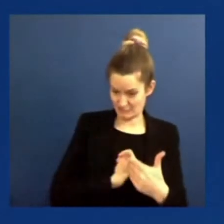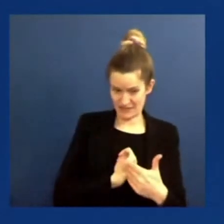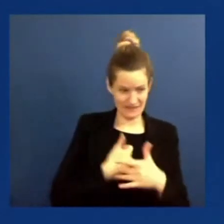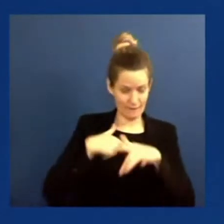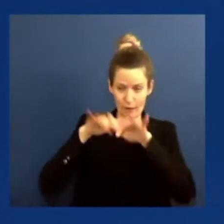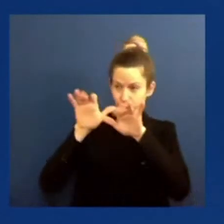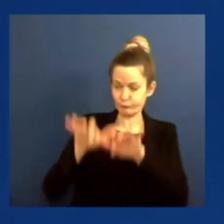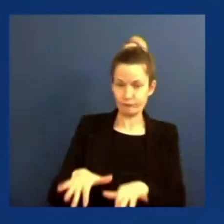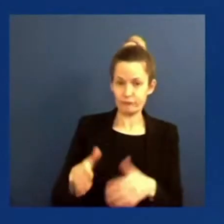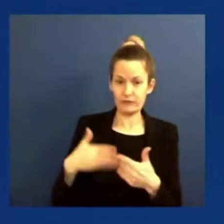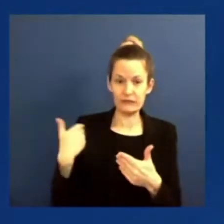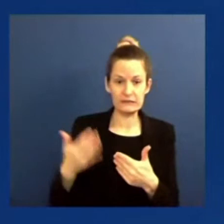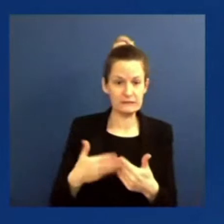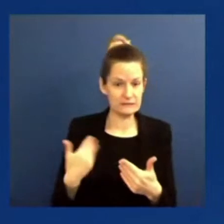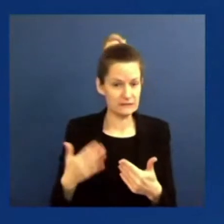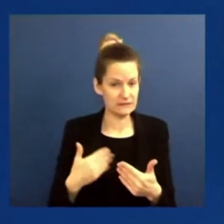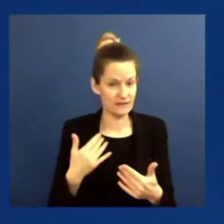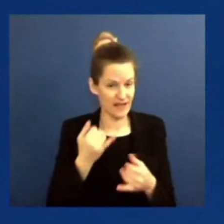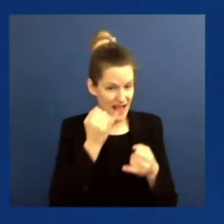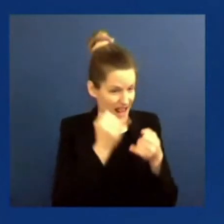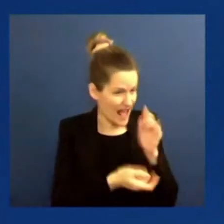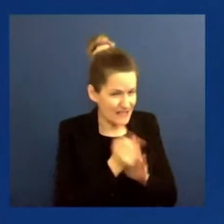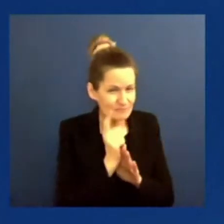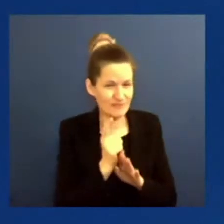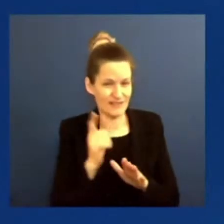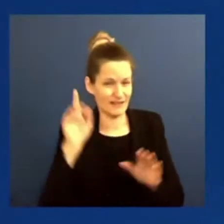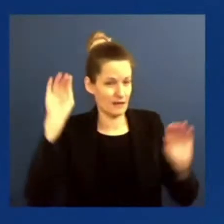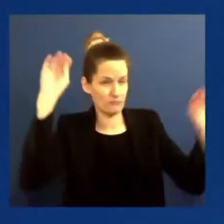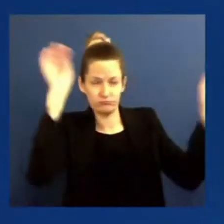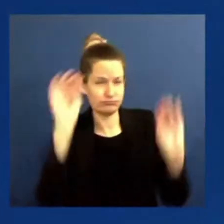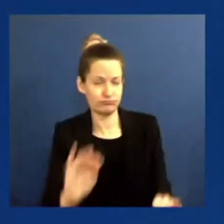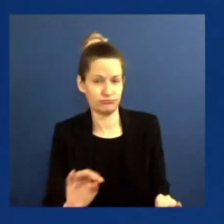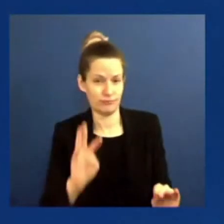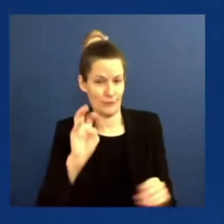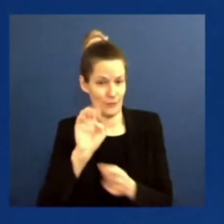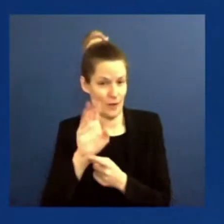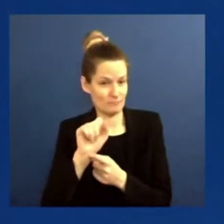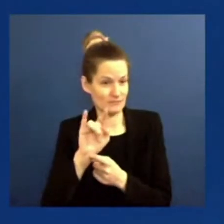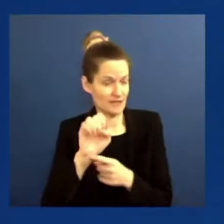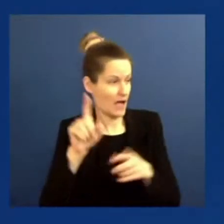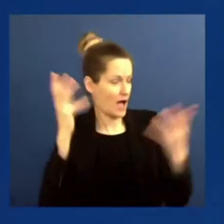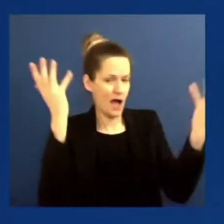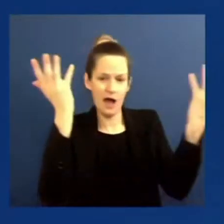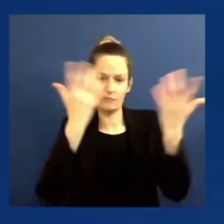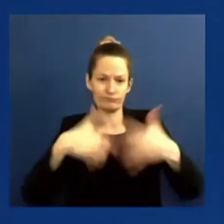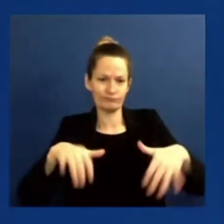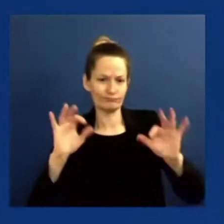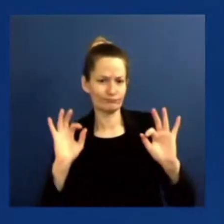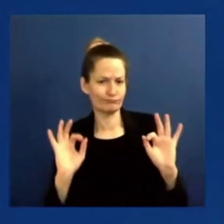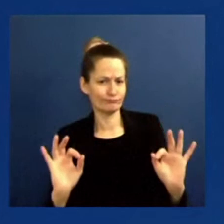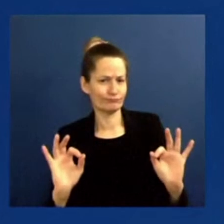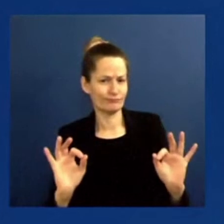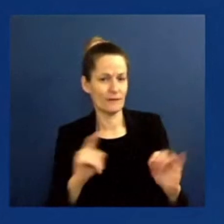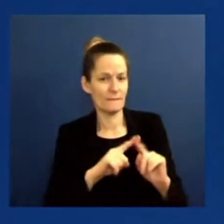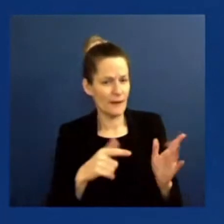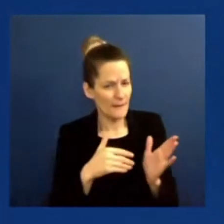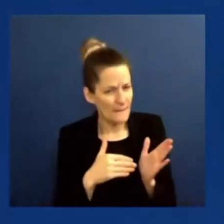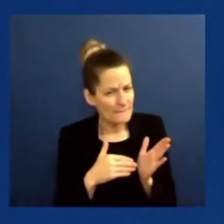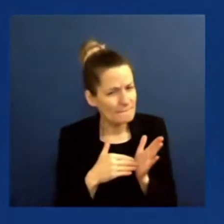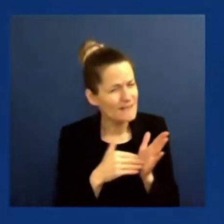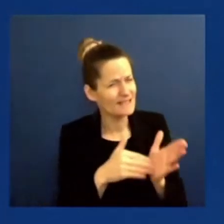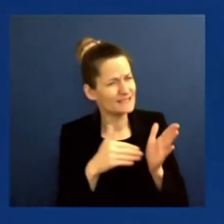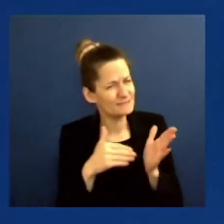but fortunately the website is working smoothly. We already have millions of completed orders through the website, and those numbers